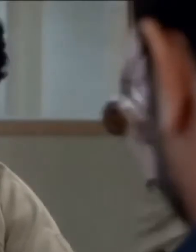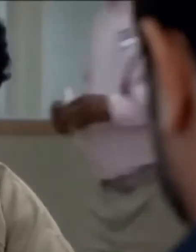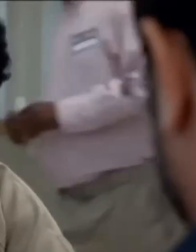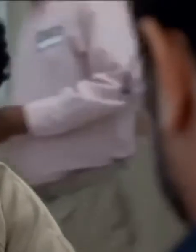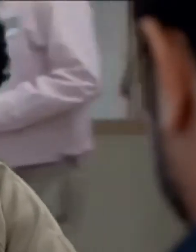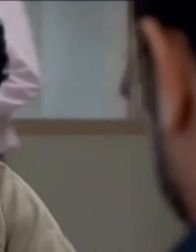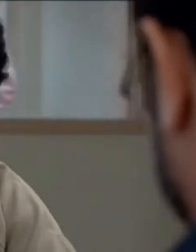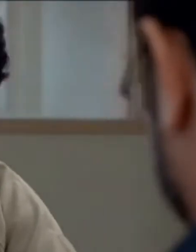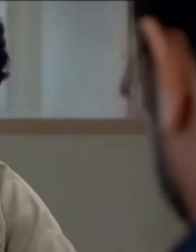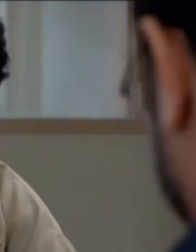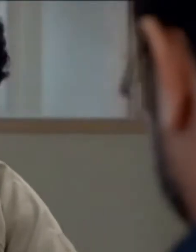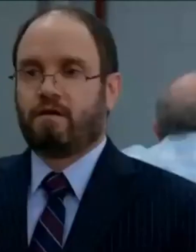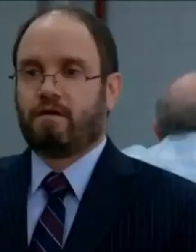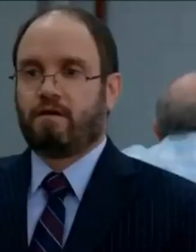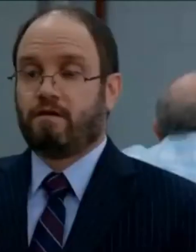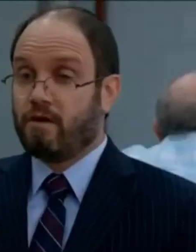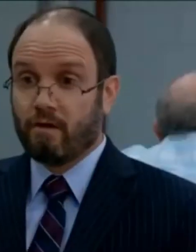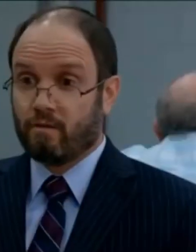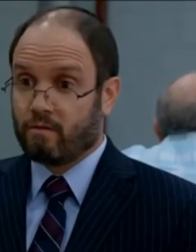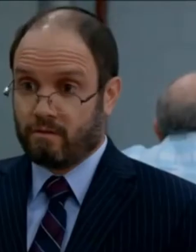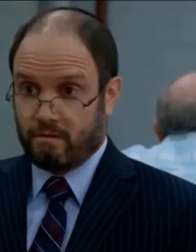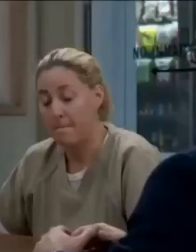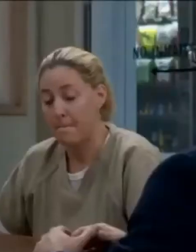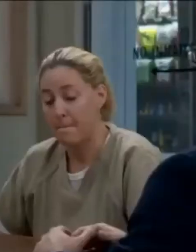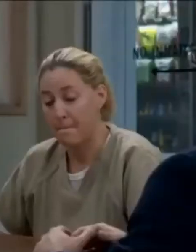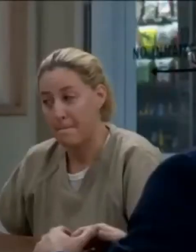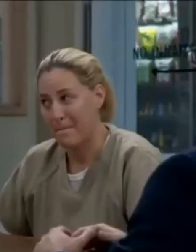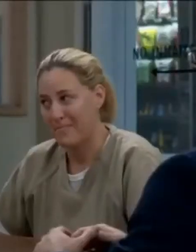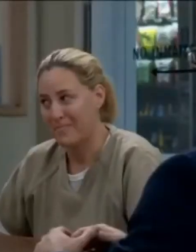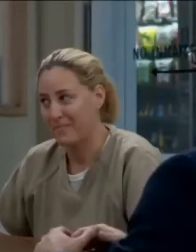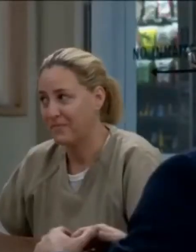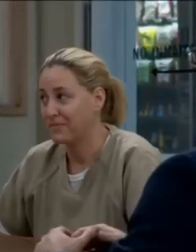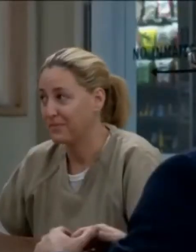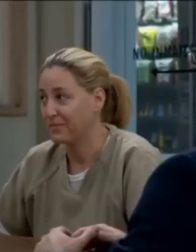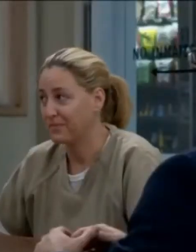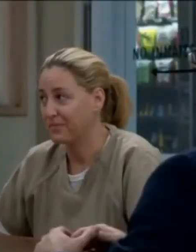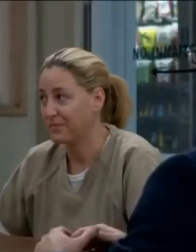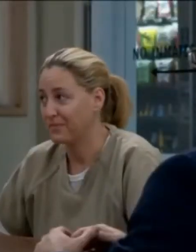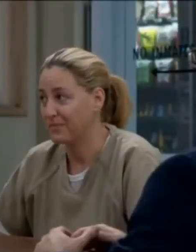Can I be a Jew? No.